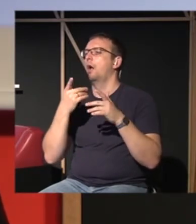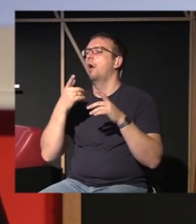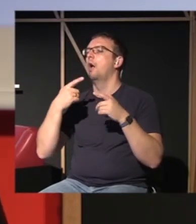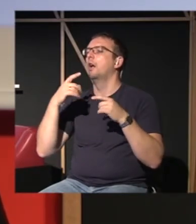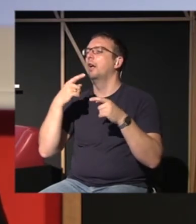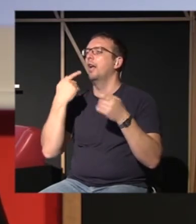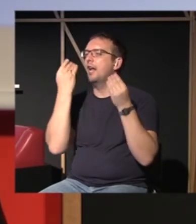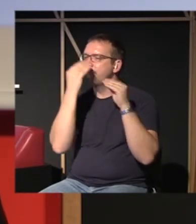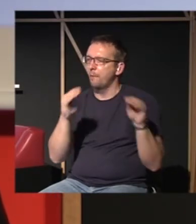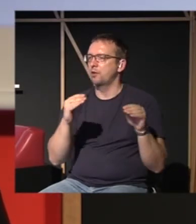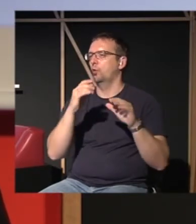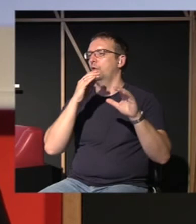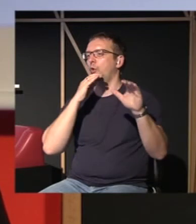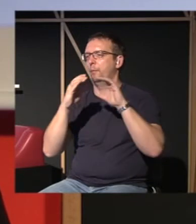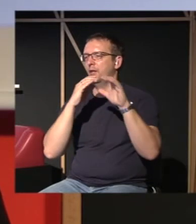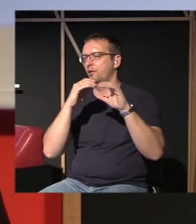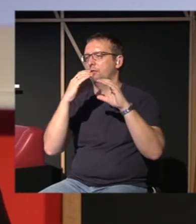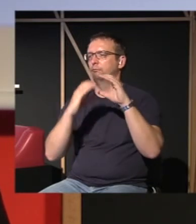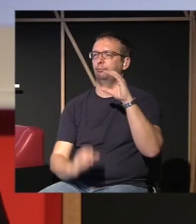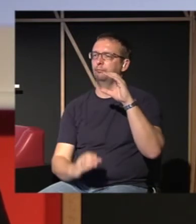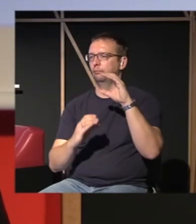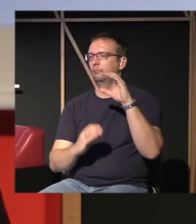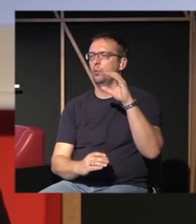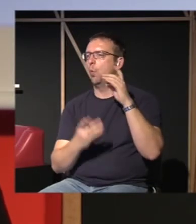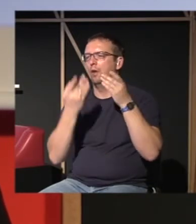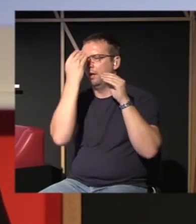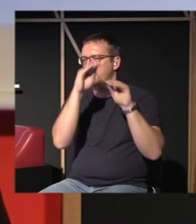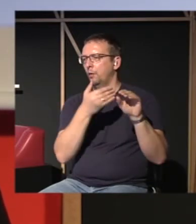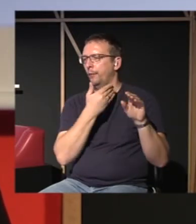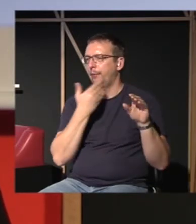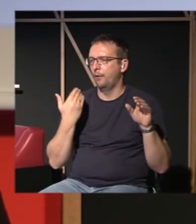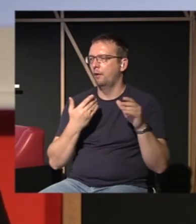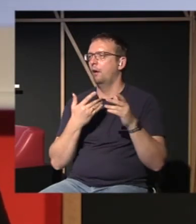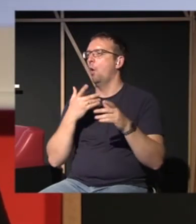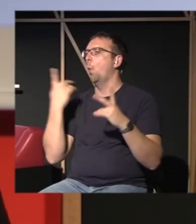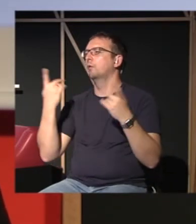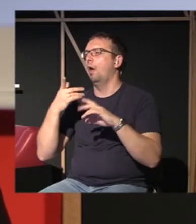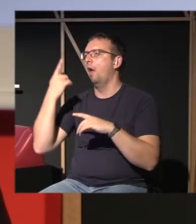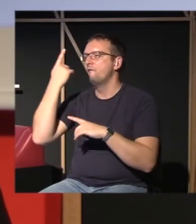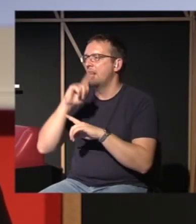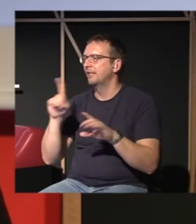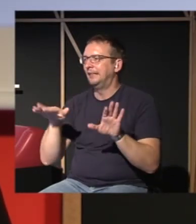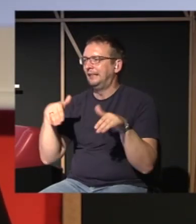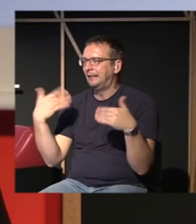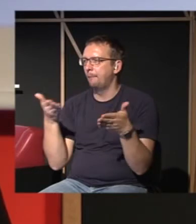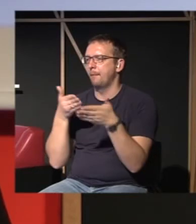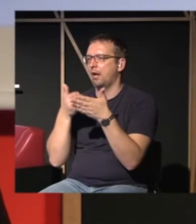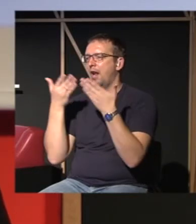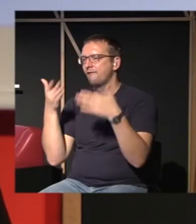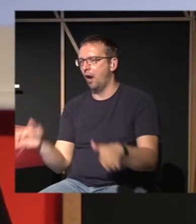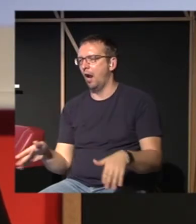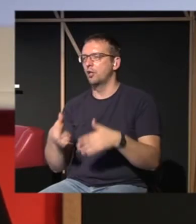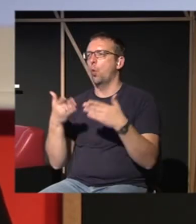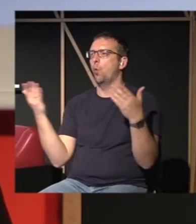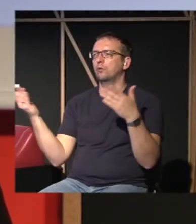by championing what's good and highlighting the positives. Like, going to sport is far more than just watching sport. It's uniting with your community,